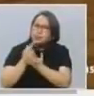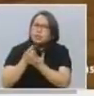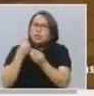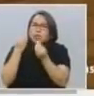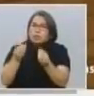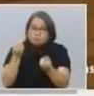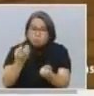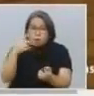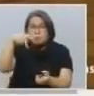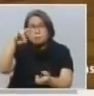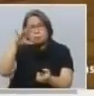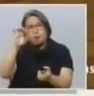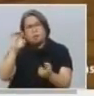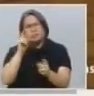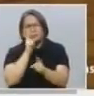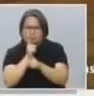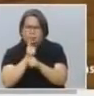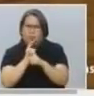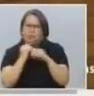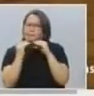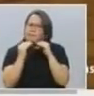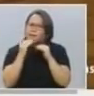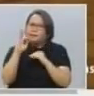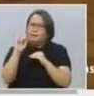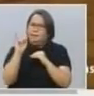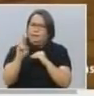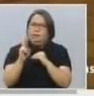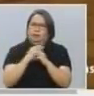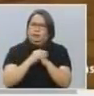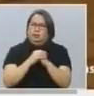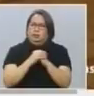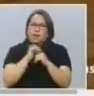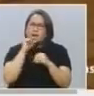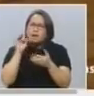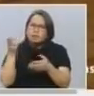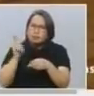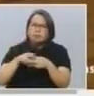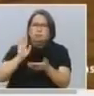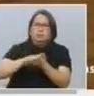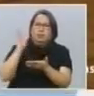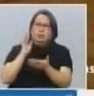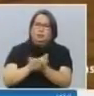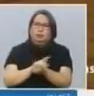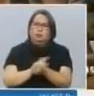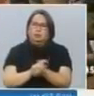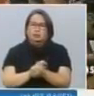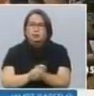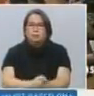price. To help stabilize rice prices, we also need to address the issue of